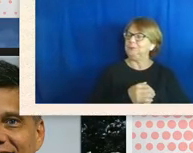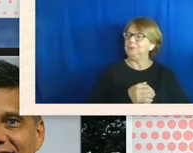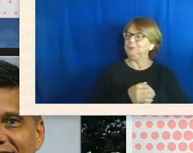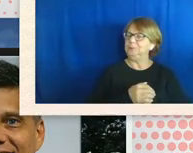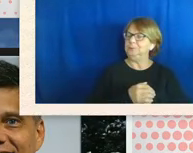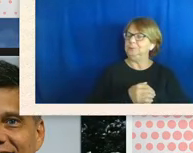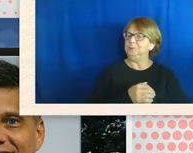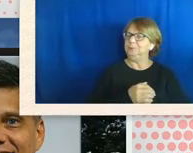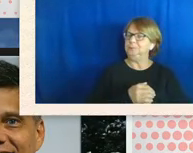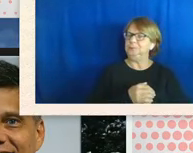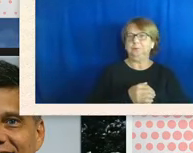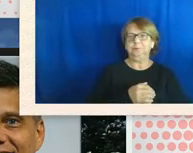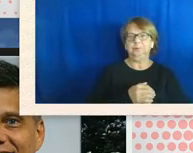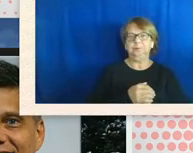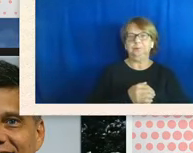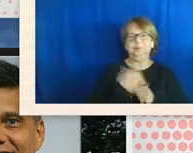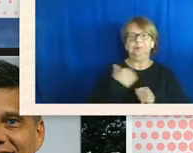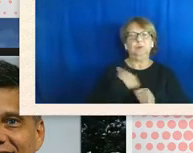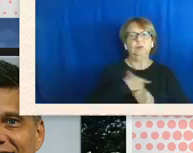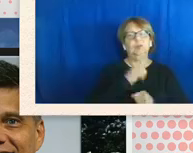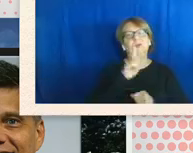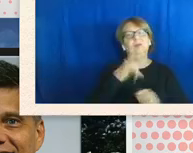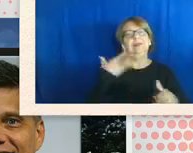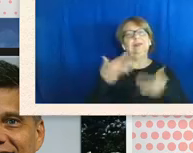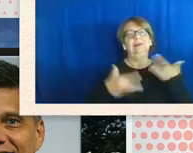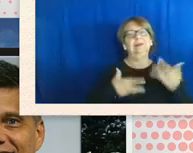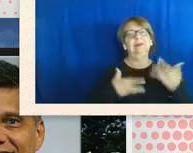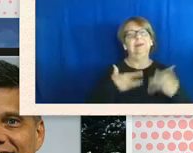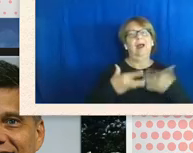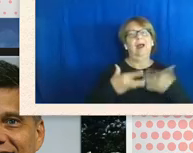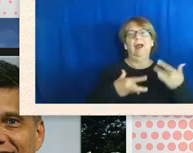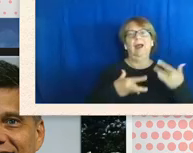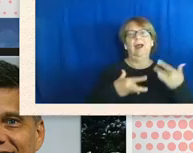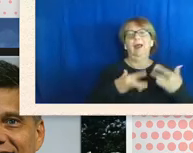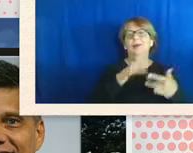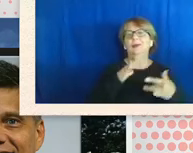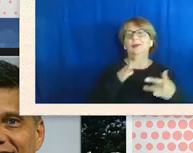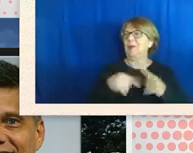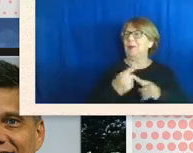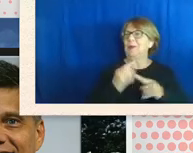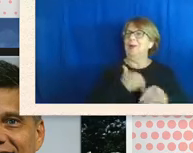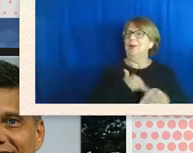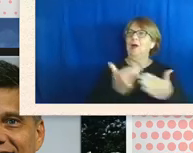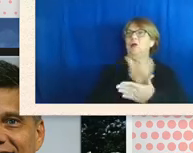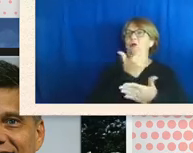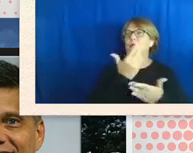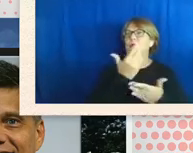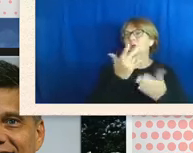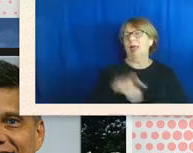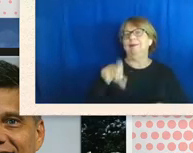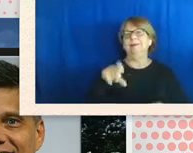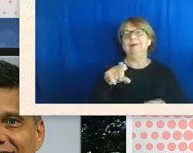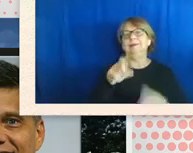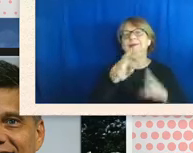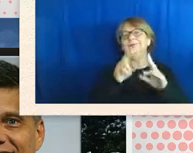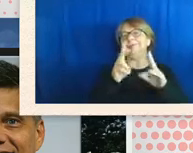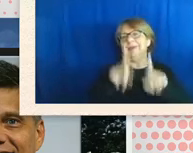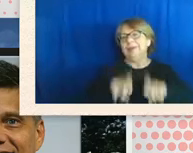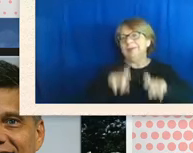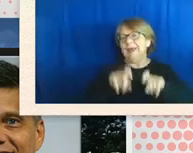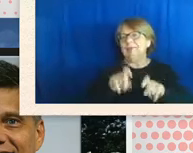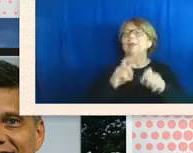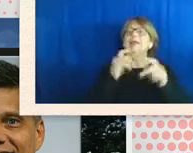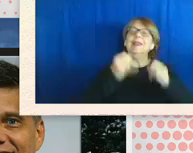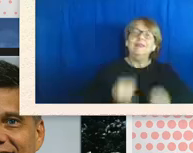We're very excited to talk about rolling out our new client needs assessment called the Individual Comprehensive Assessment, as